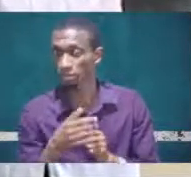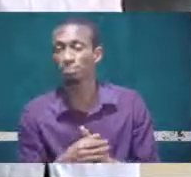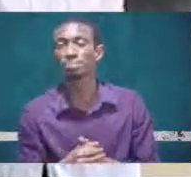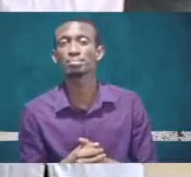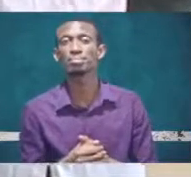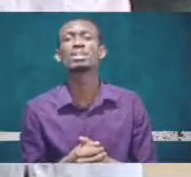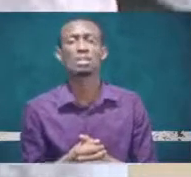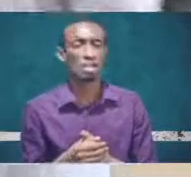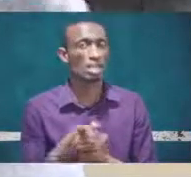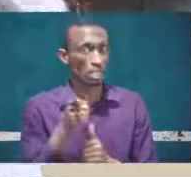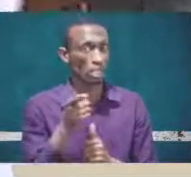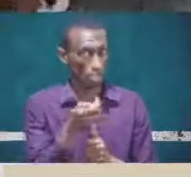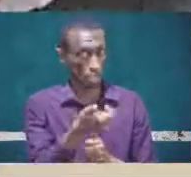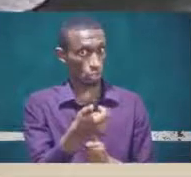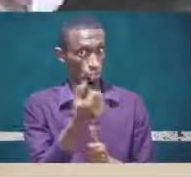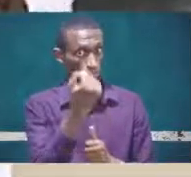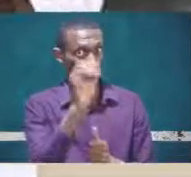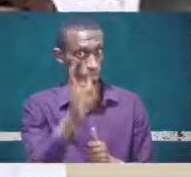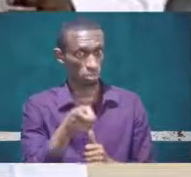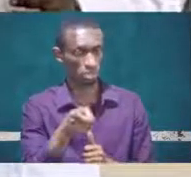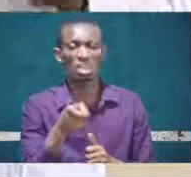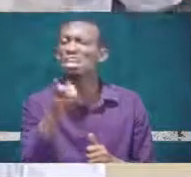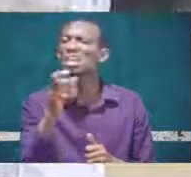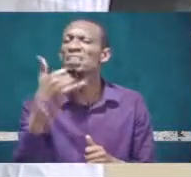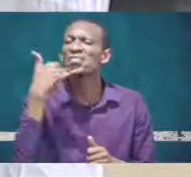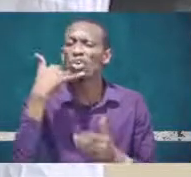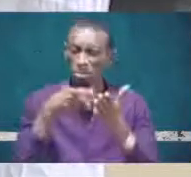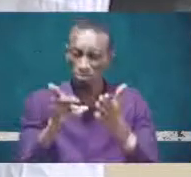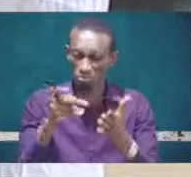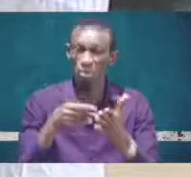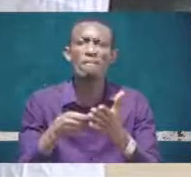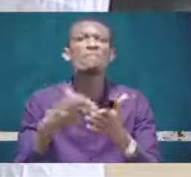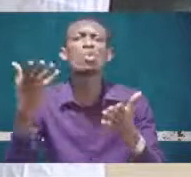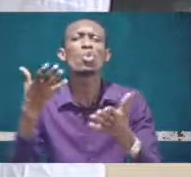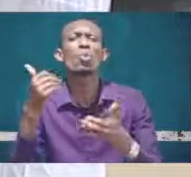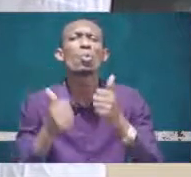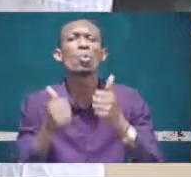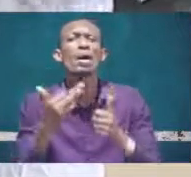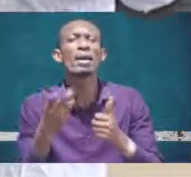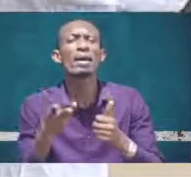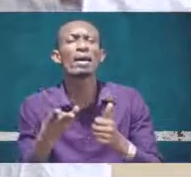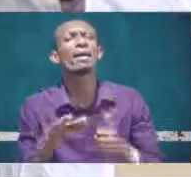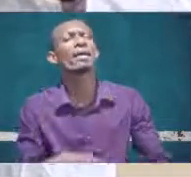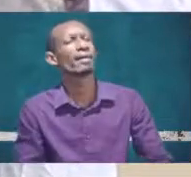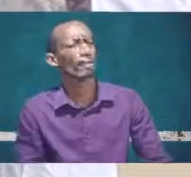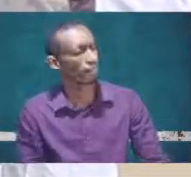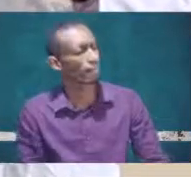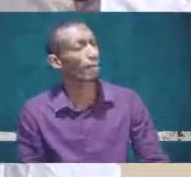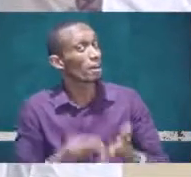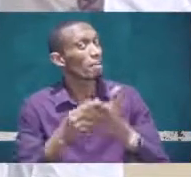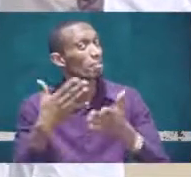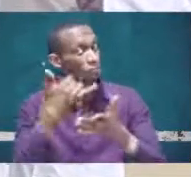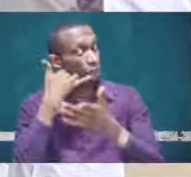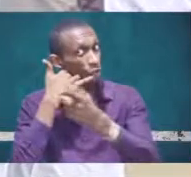francs, that is the price of the phone. What will be the value of the phone? The value of the phone is 50,000. Now, money acts as a measure